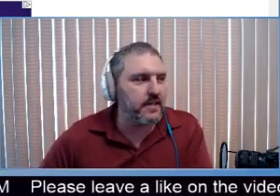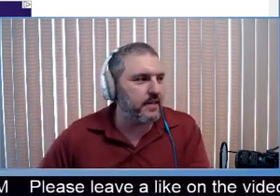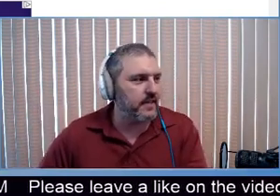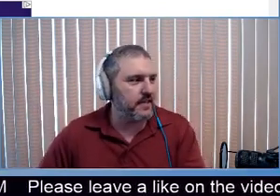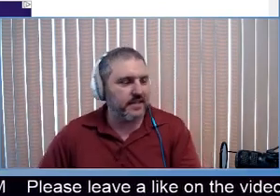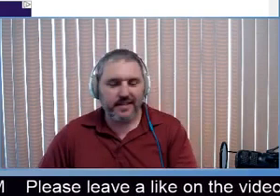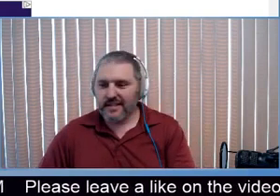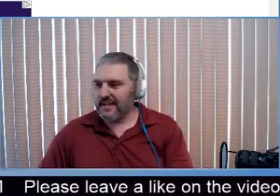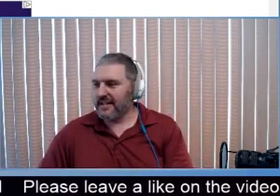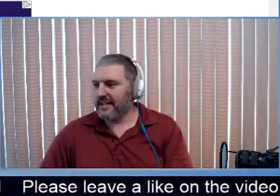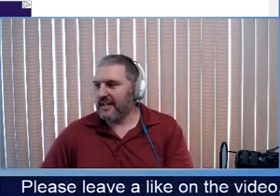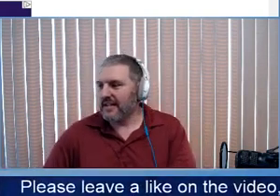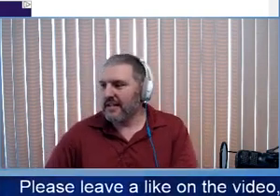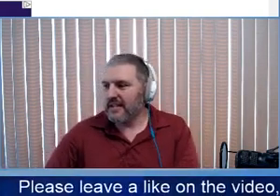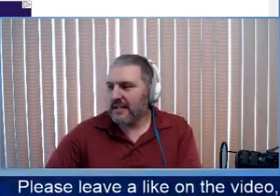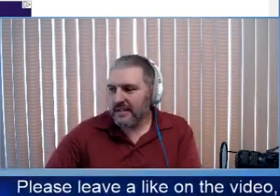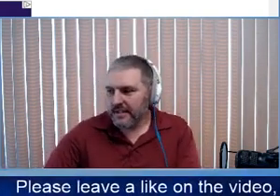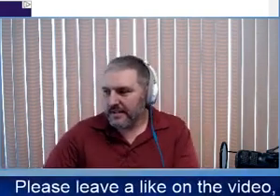cop?